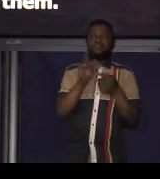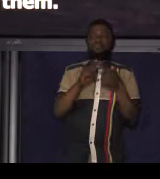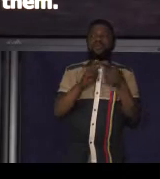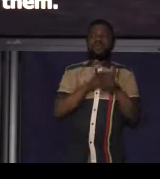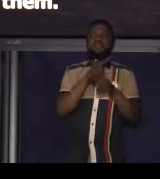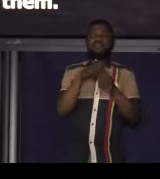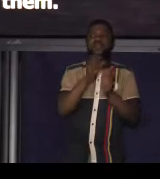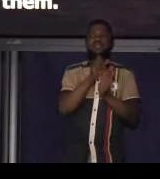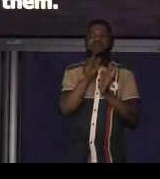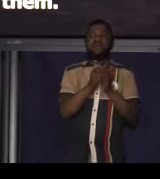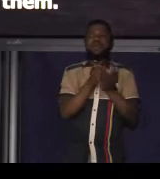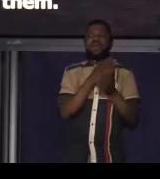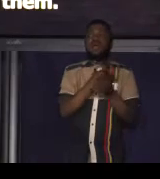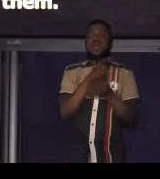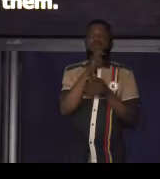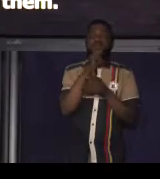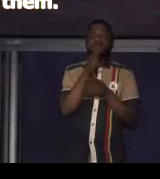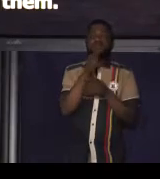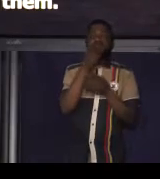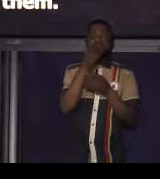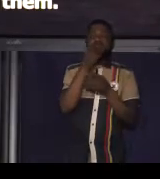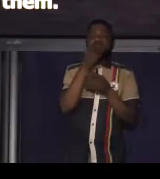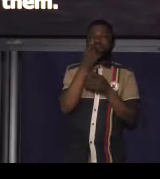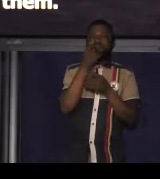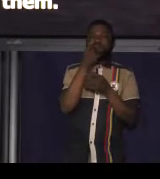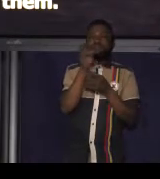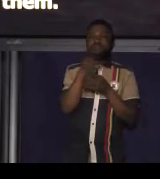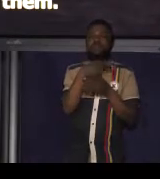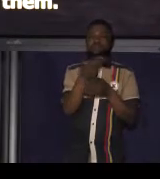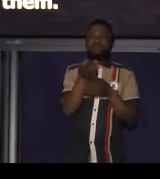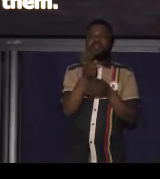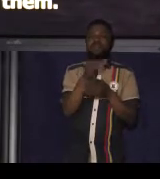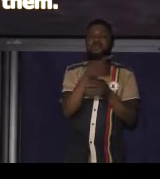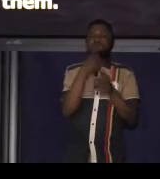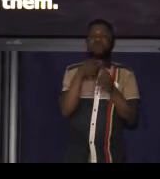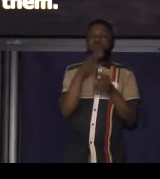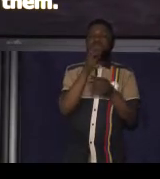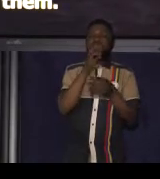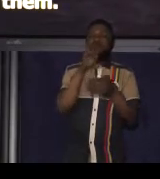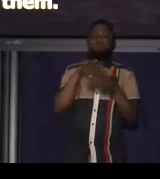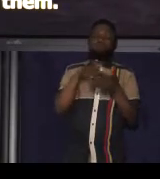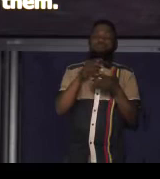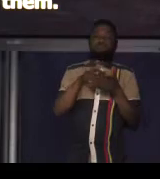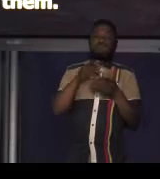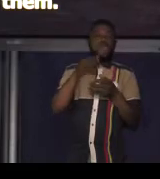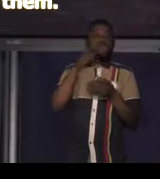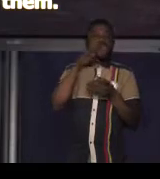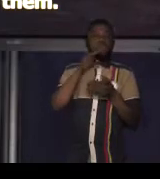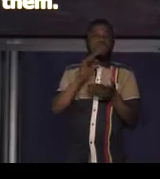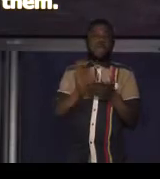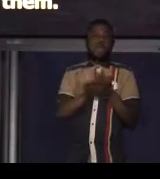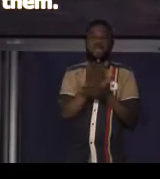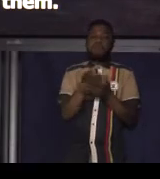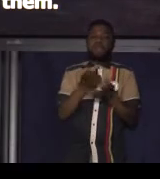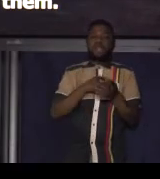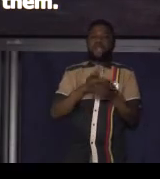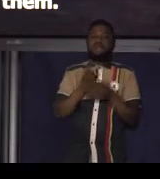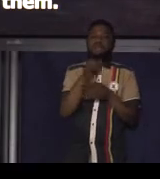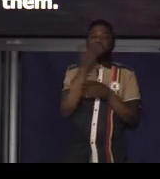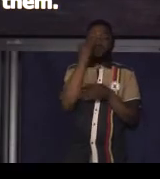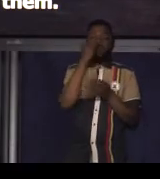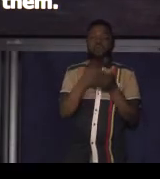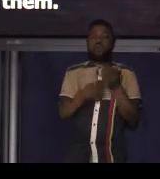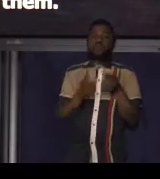due regard to national symbols and not disregarding them. Like when they are reciting national anthem